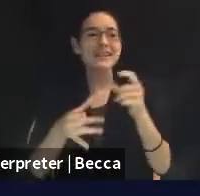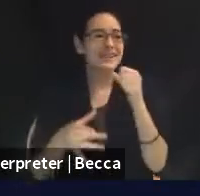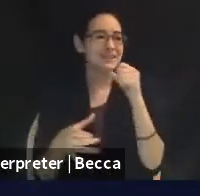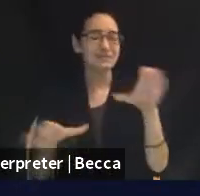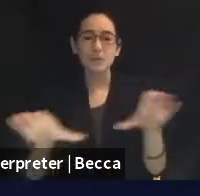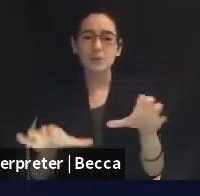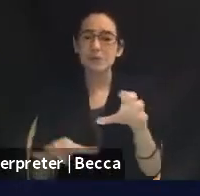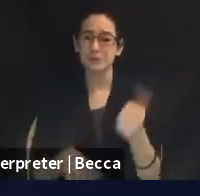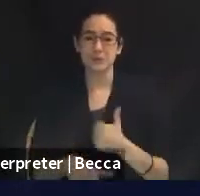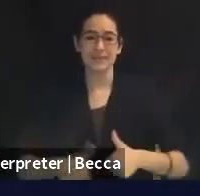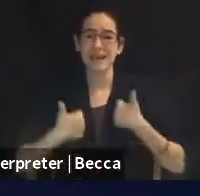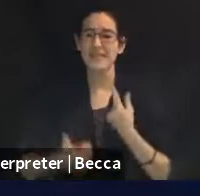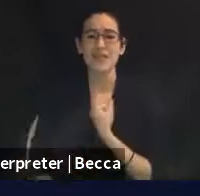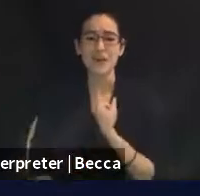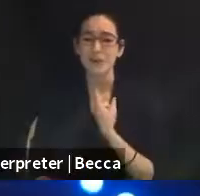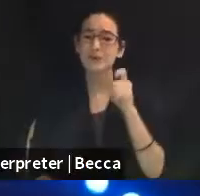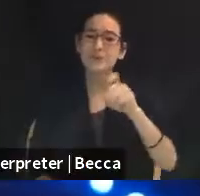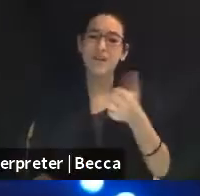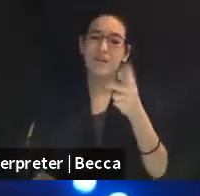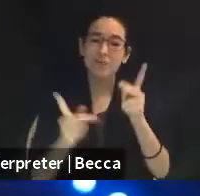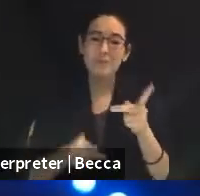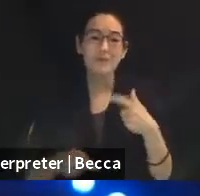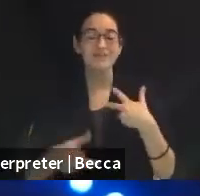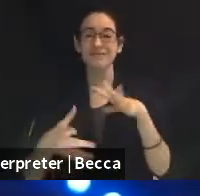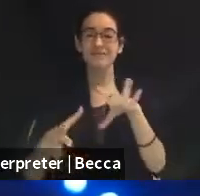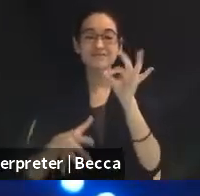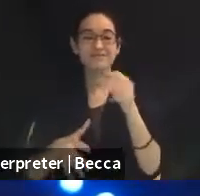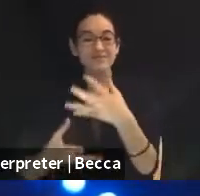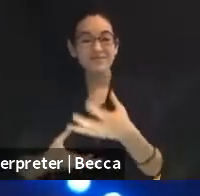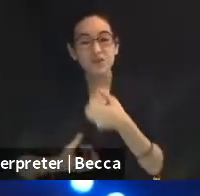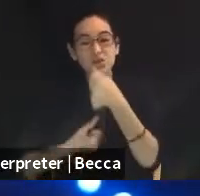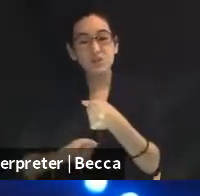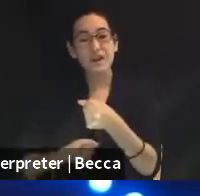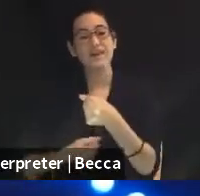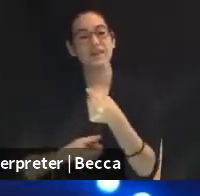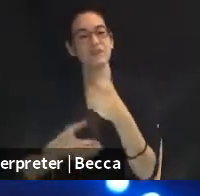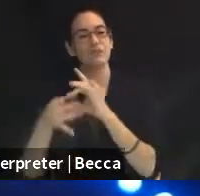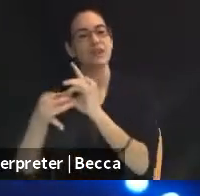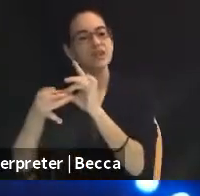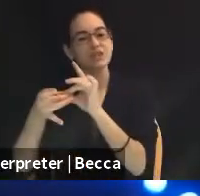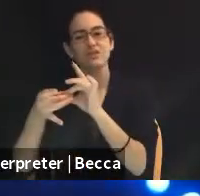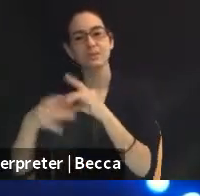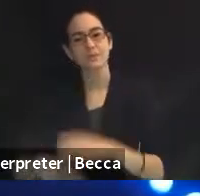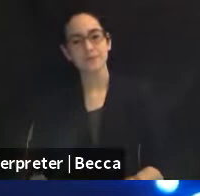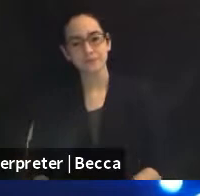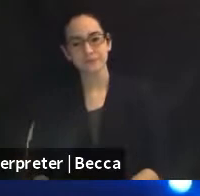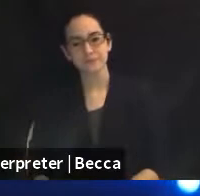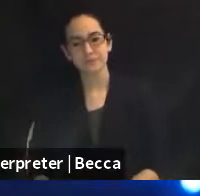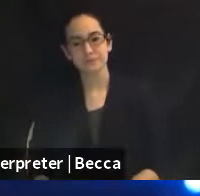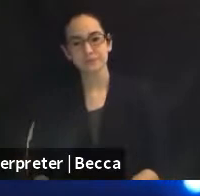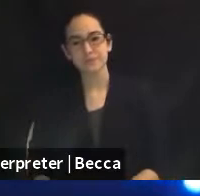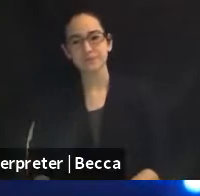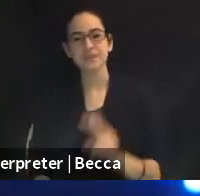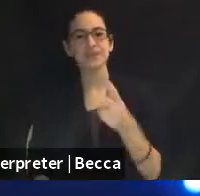don't do life alone. Find strength in relationships that God maybe wants to bring to you. 2 Samuel chapter